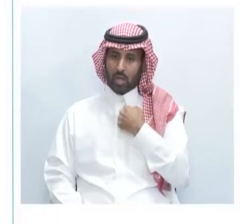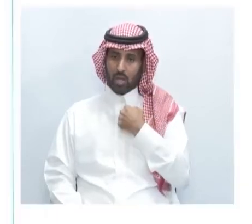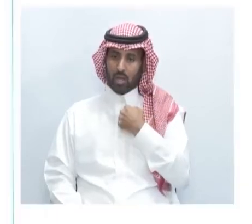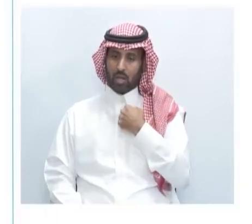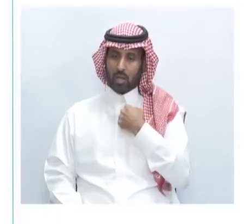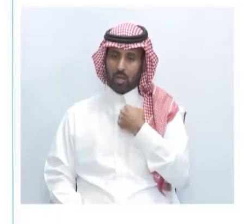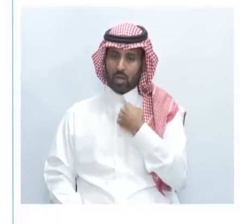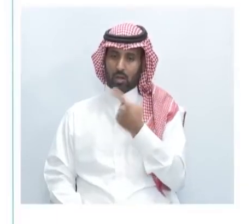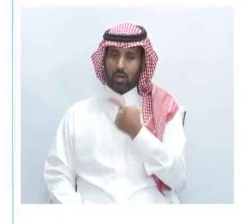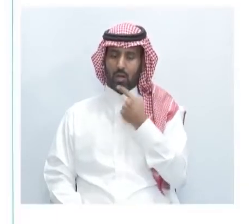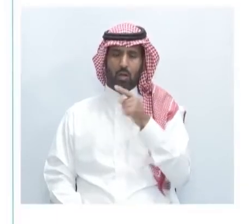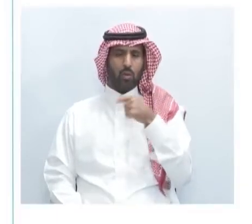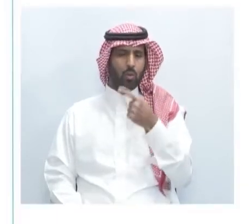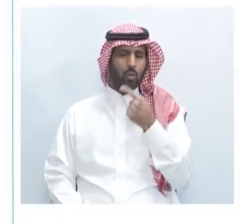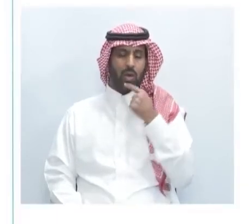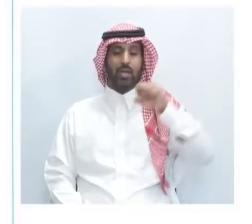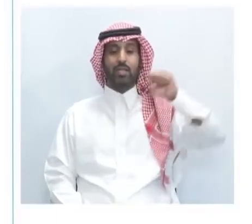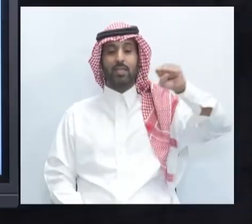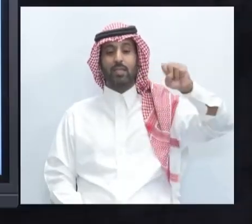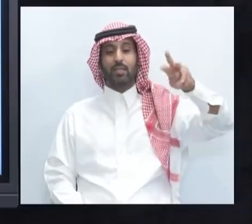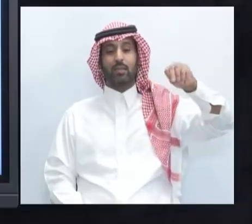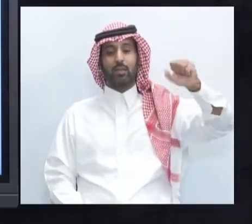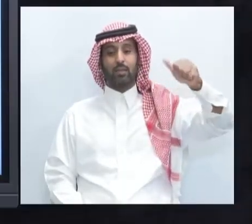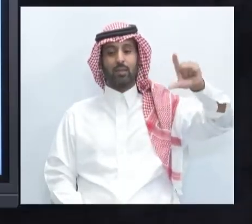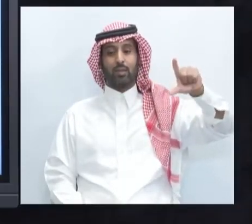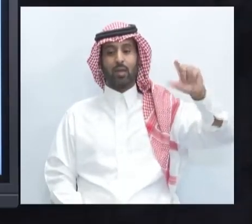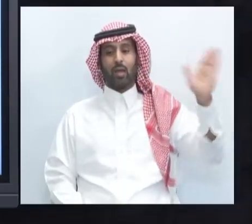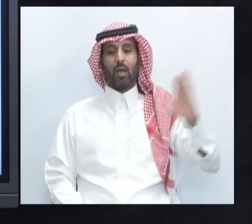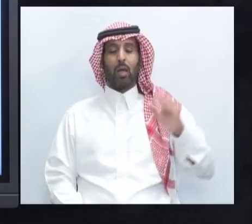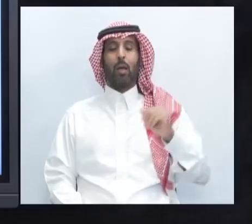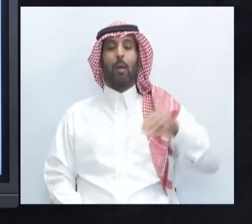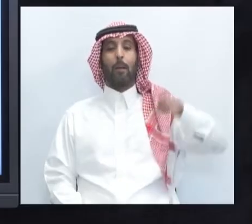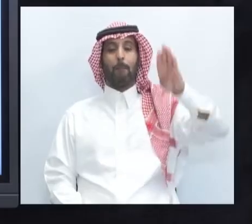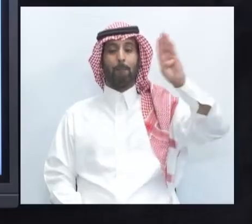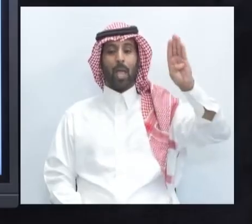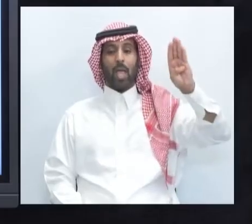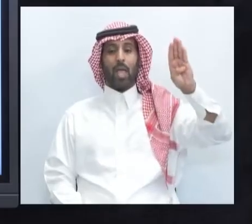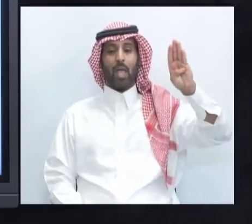this? Yes. Small. What is this?